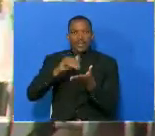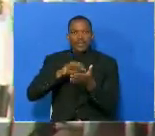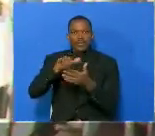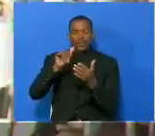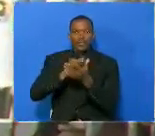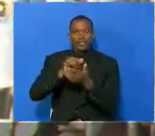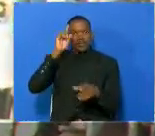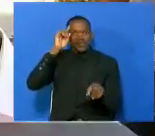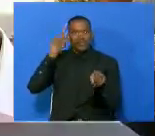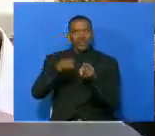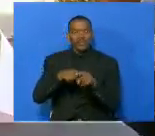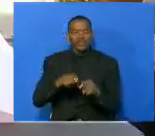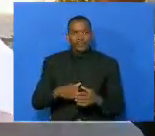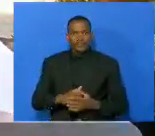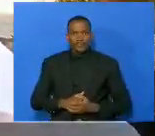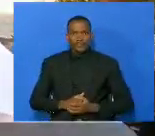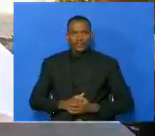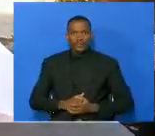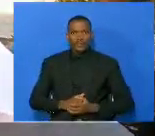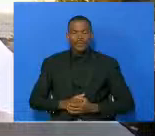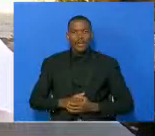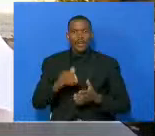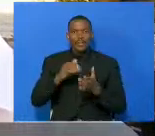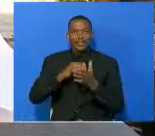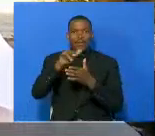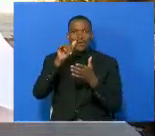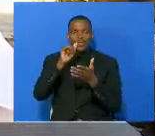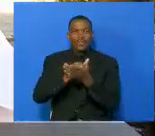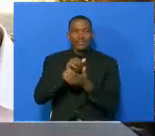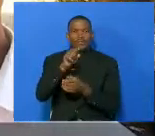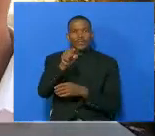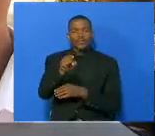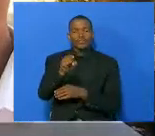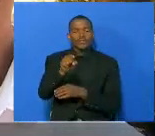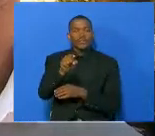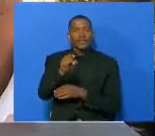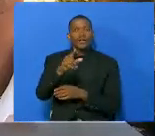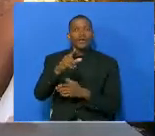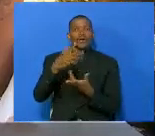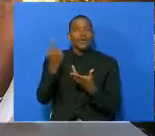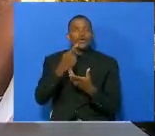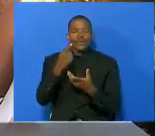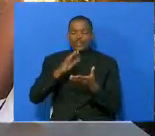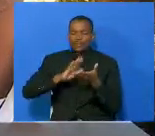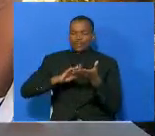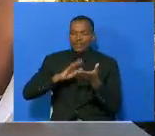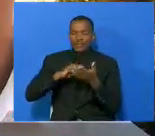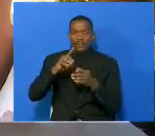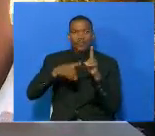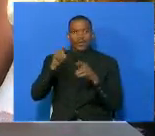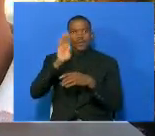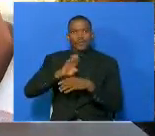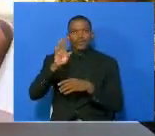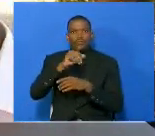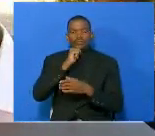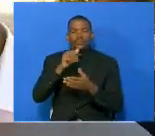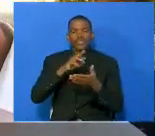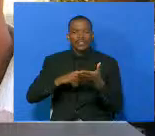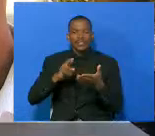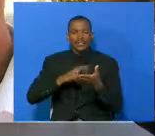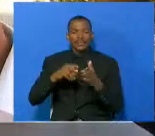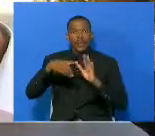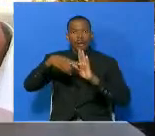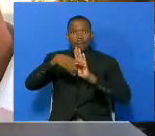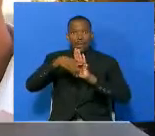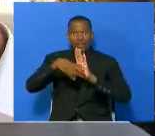ba duela. Batswana ba jewa ntsoma mo so that Motswana ga se motho yo balang policy eo